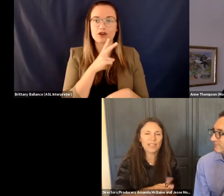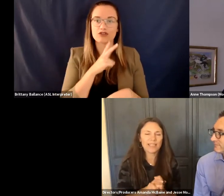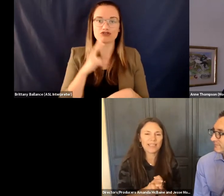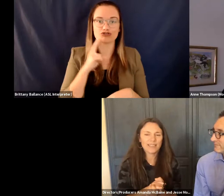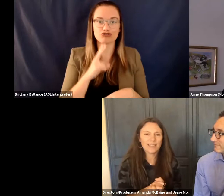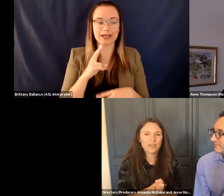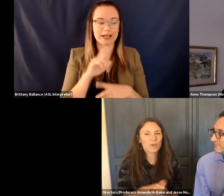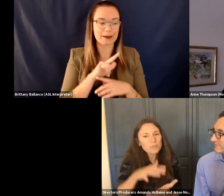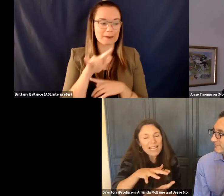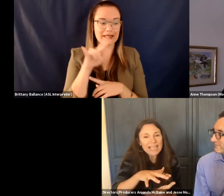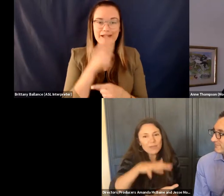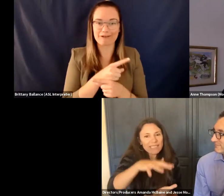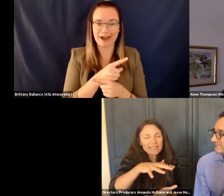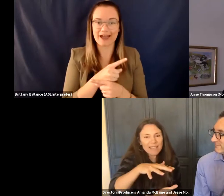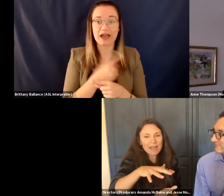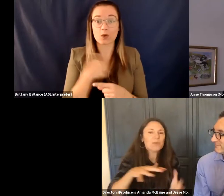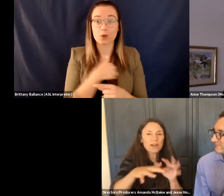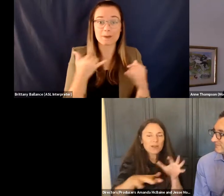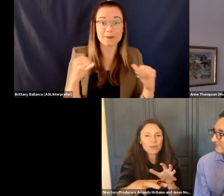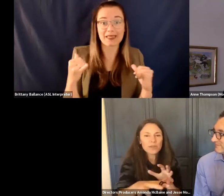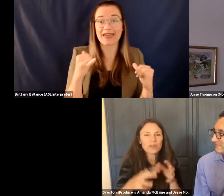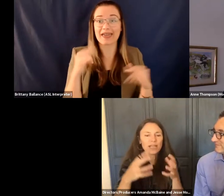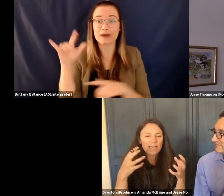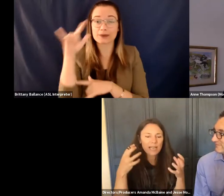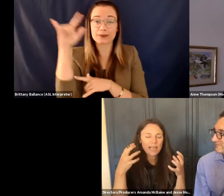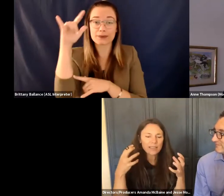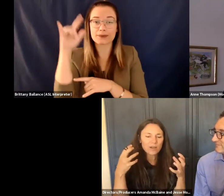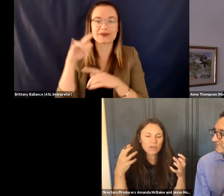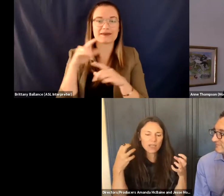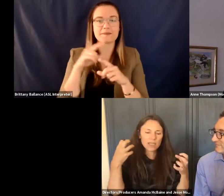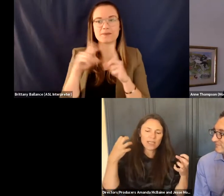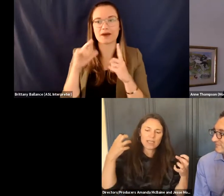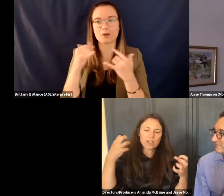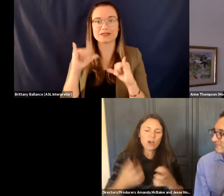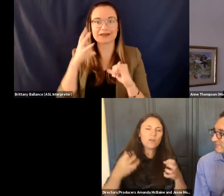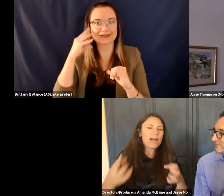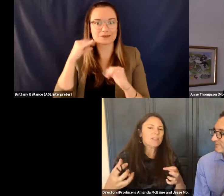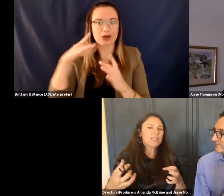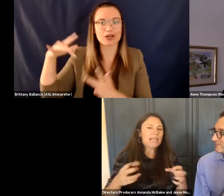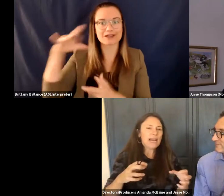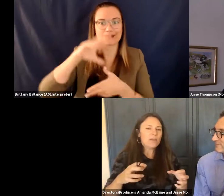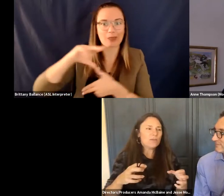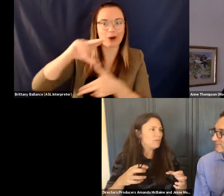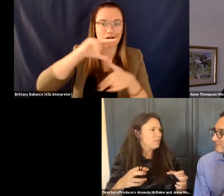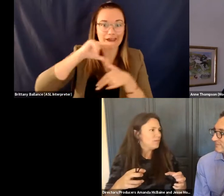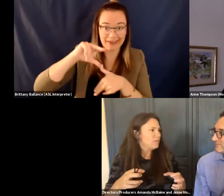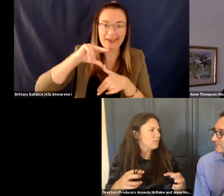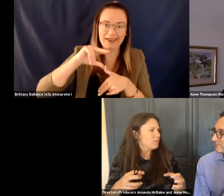know, like, we're a plane and we can stay in the sky, but we are going through this hurricane. And I don't know actually how